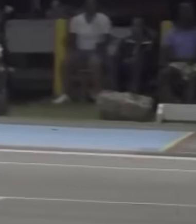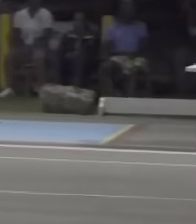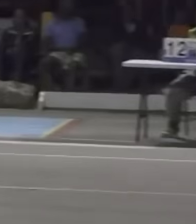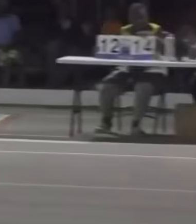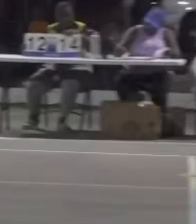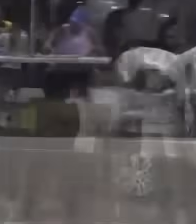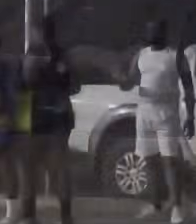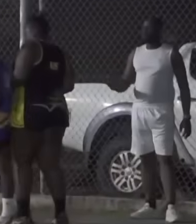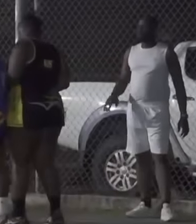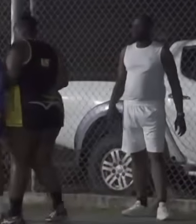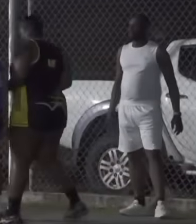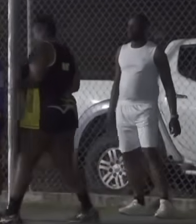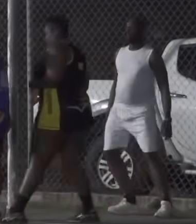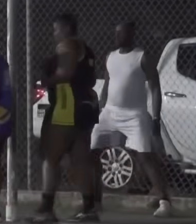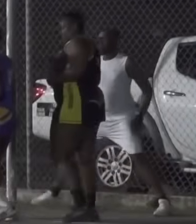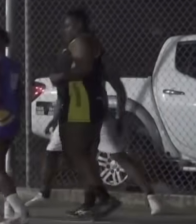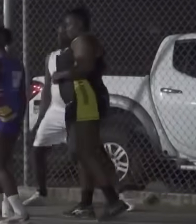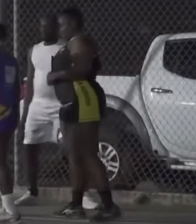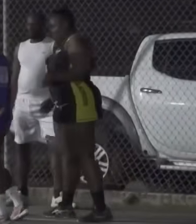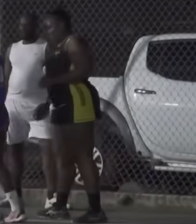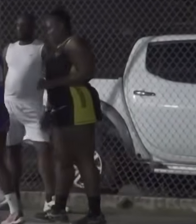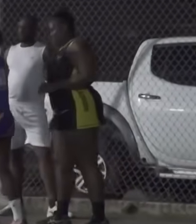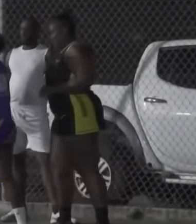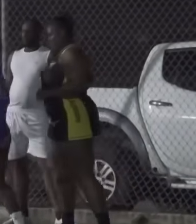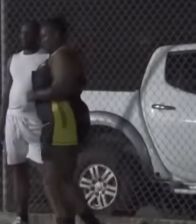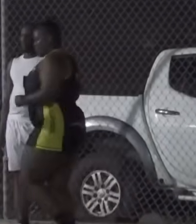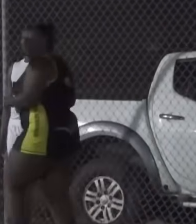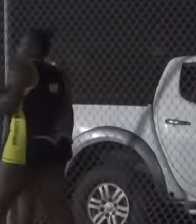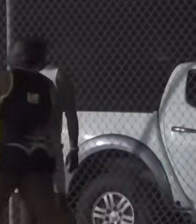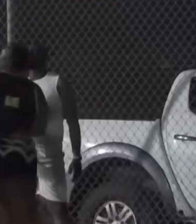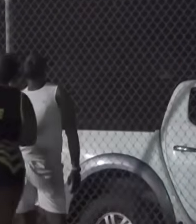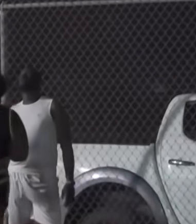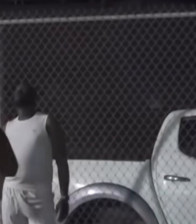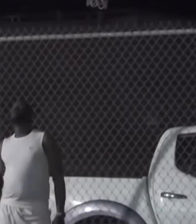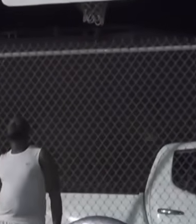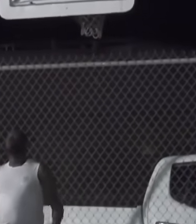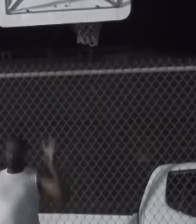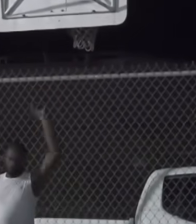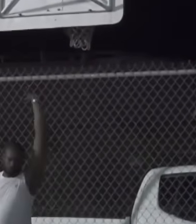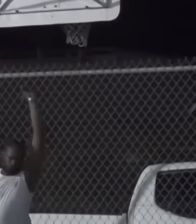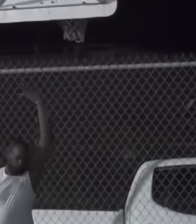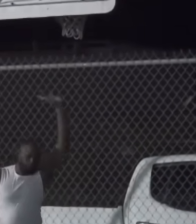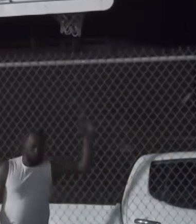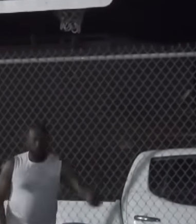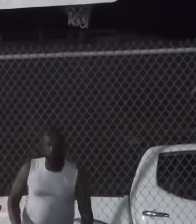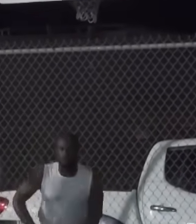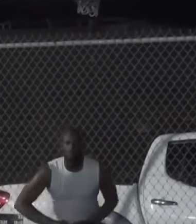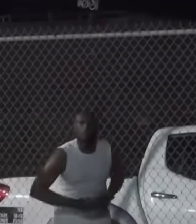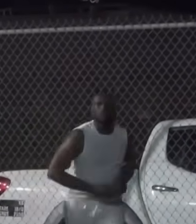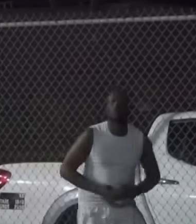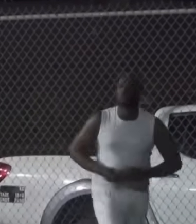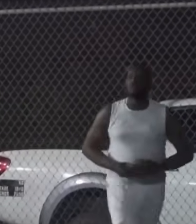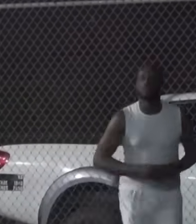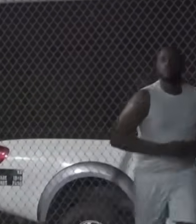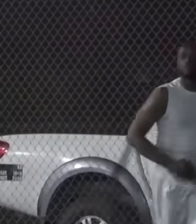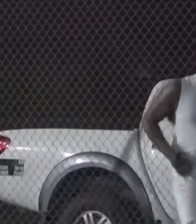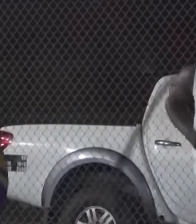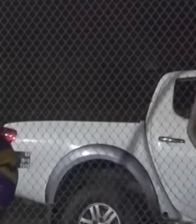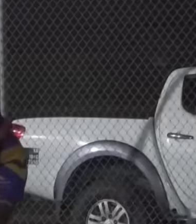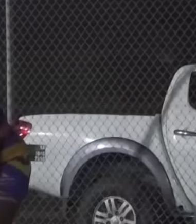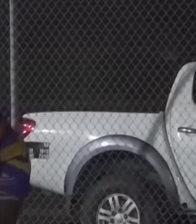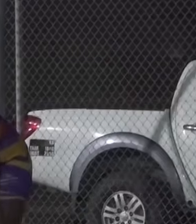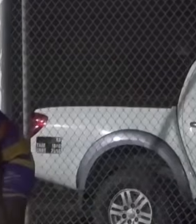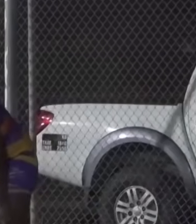49 attempts. Brianna Holder was in the game as well for UE, and this was an easy goal. As always,